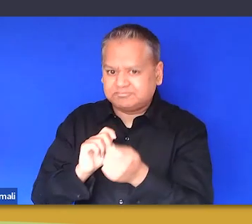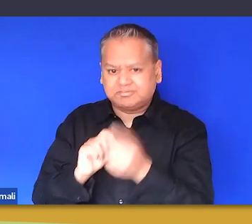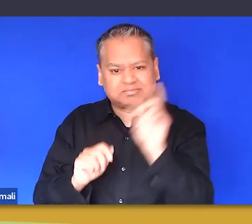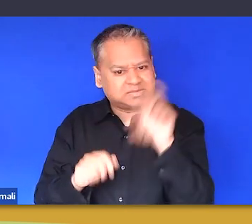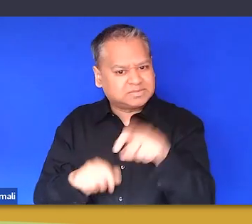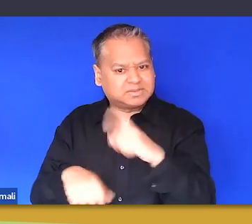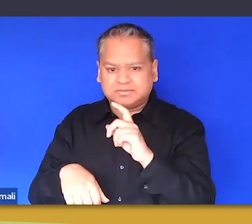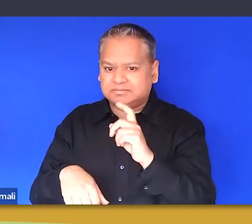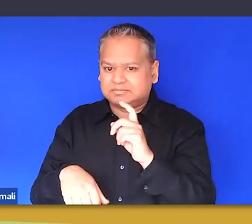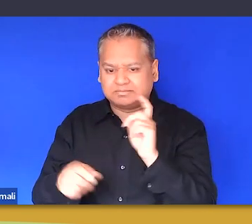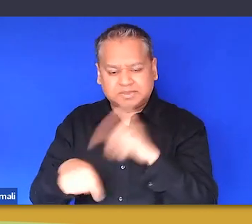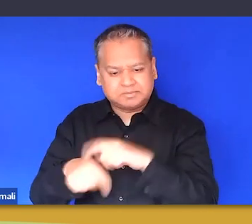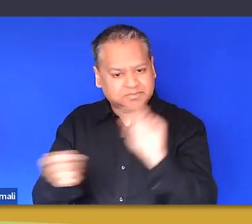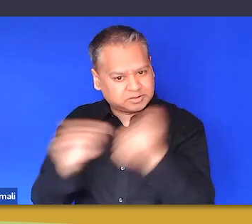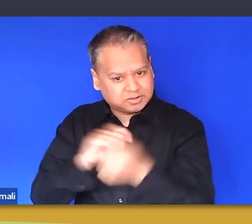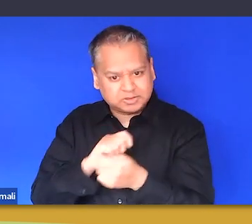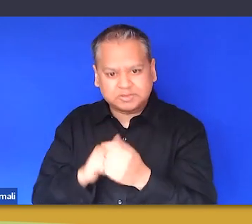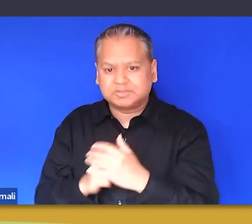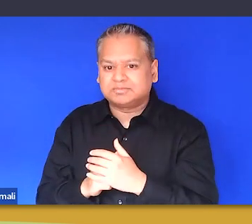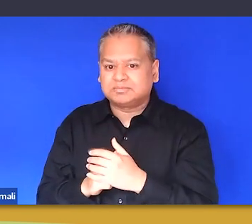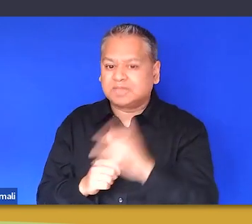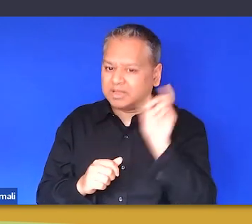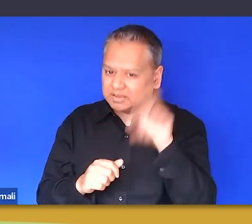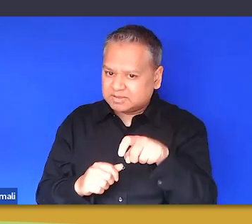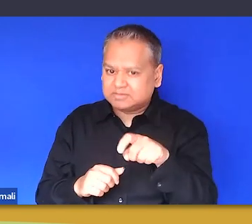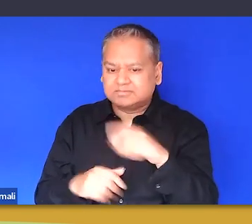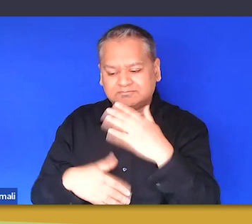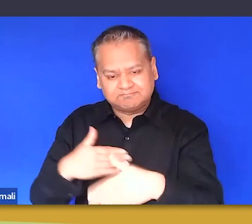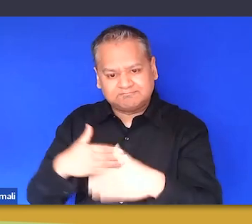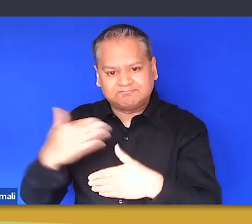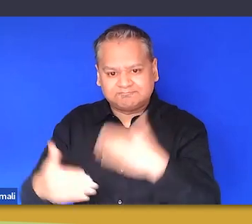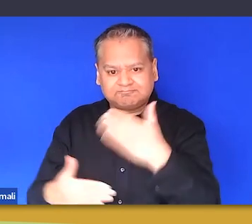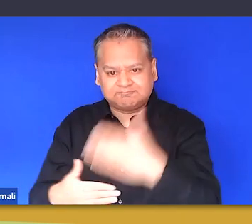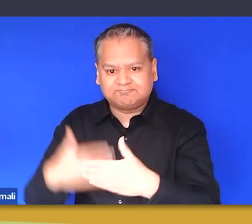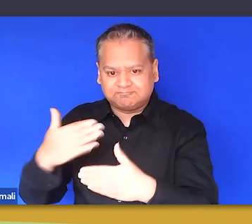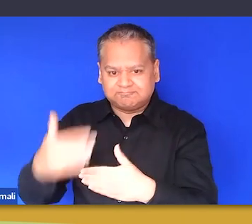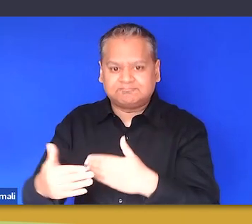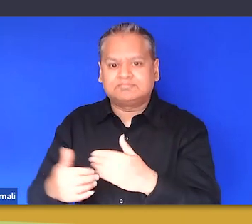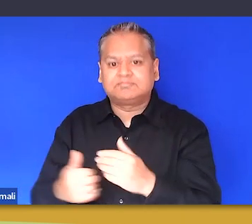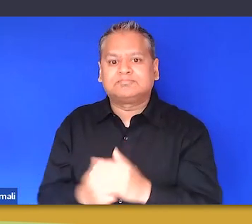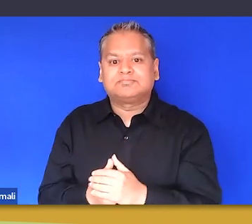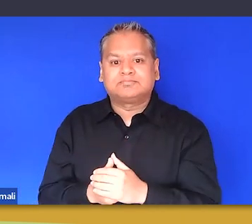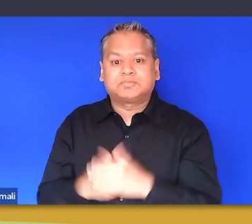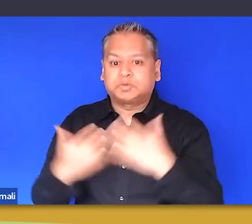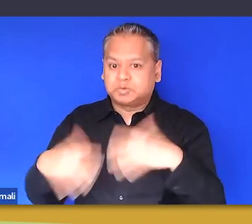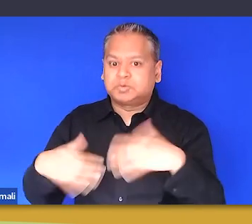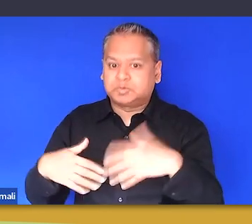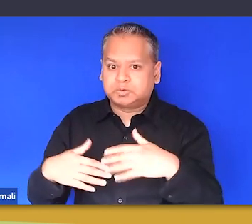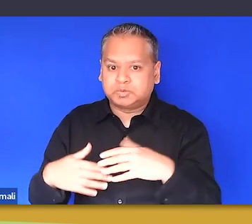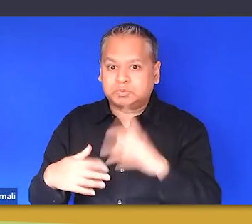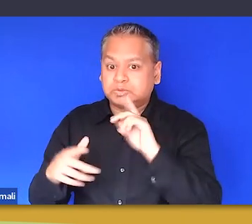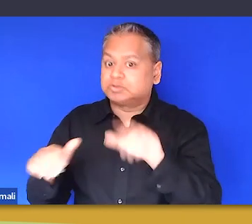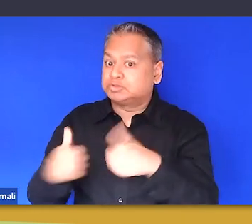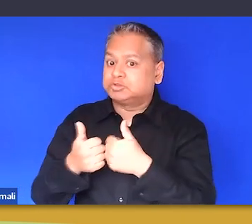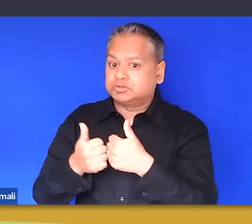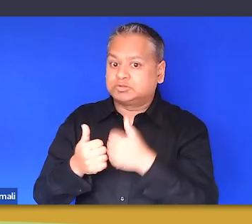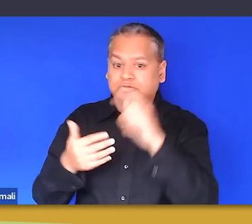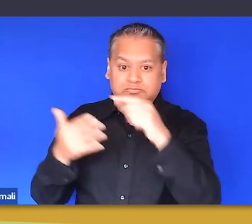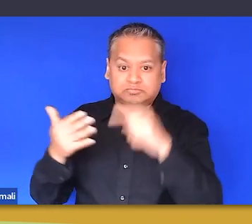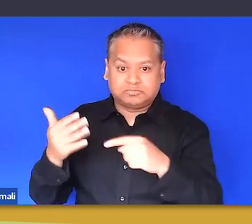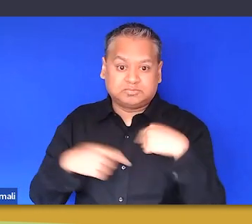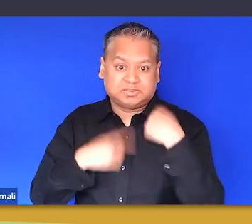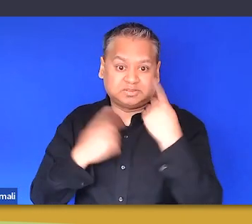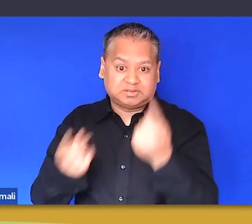and confronted. Despite these challenges, communities of color have been resilient and have mobilized to fight